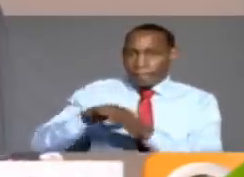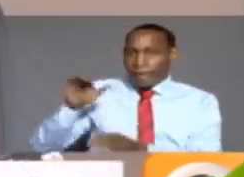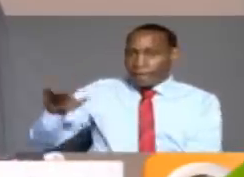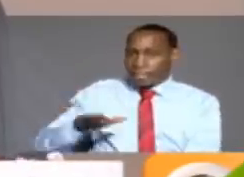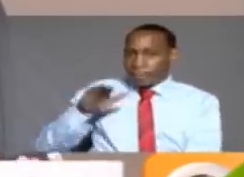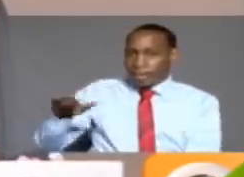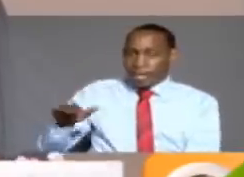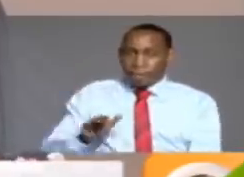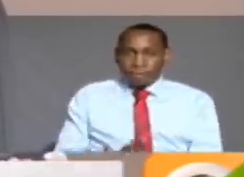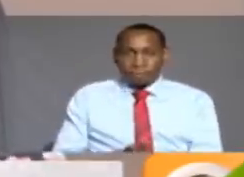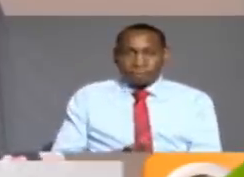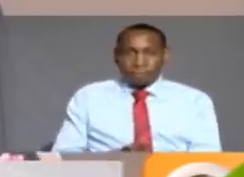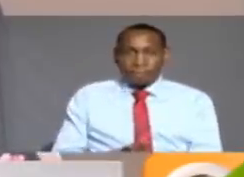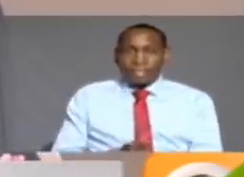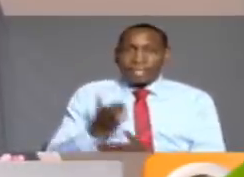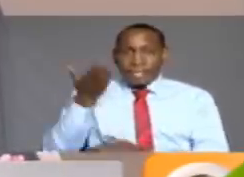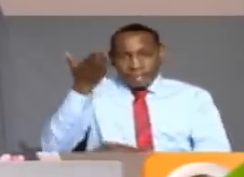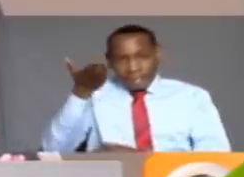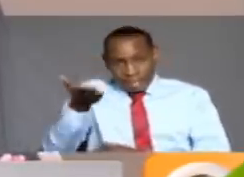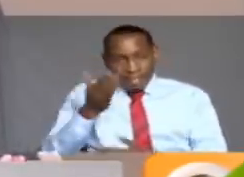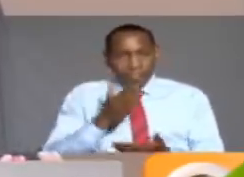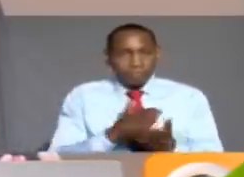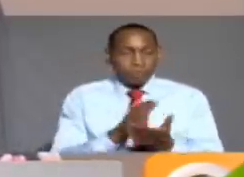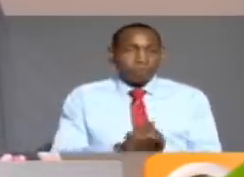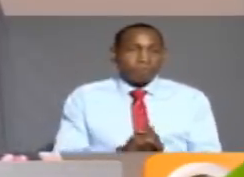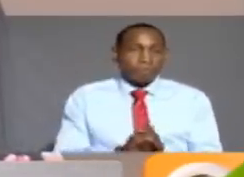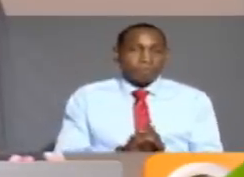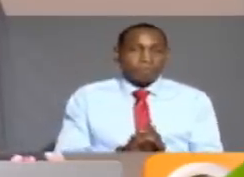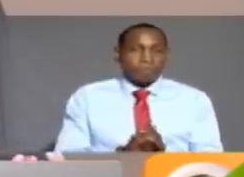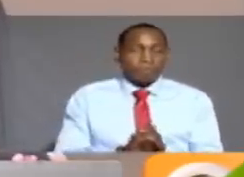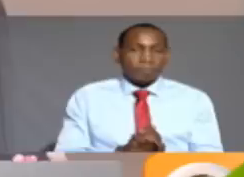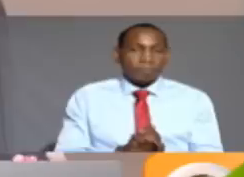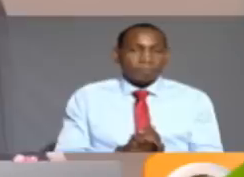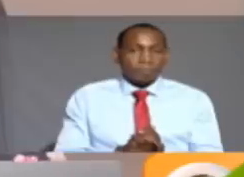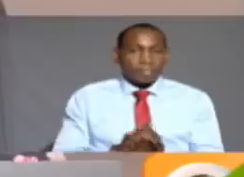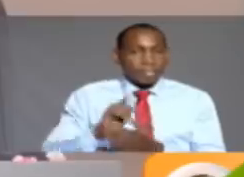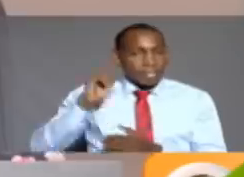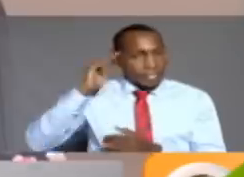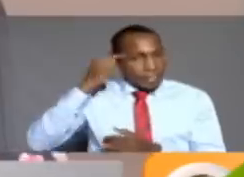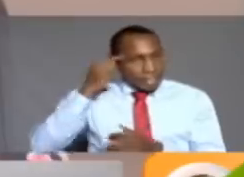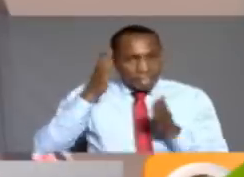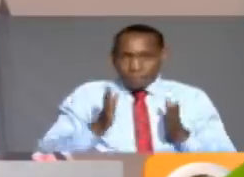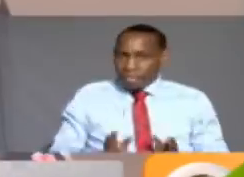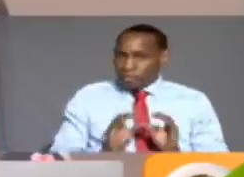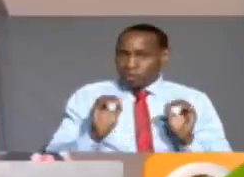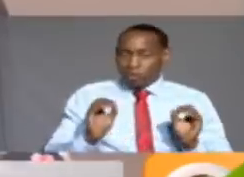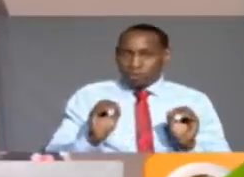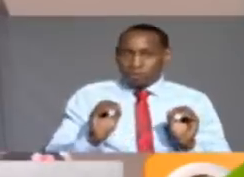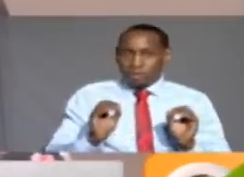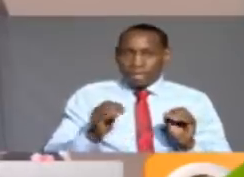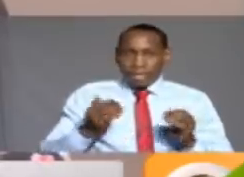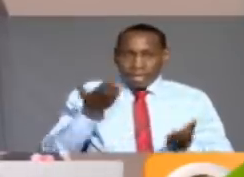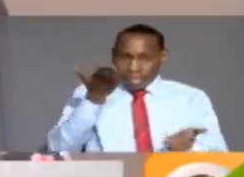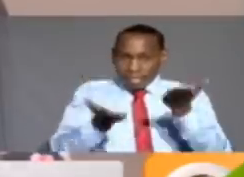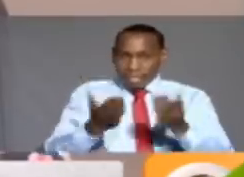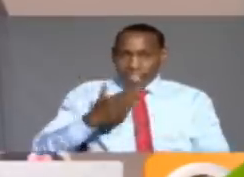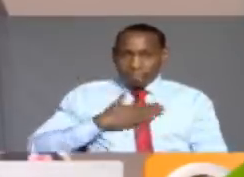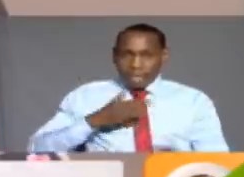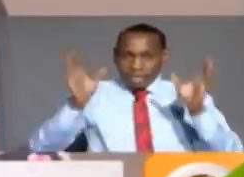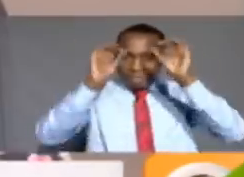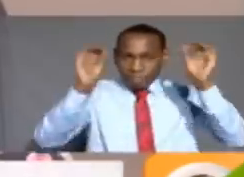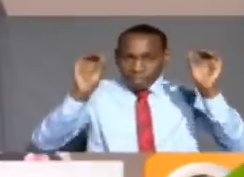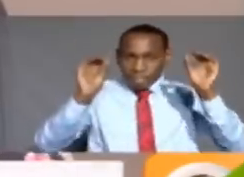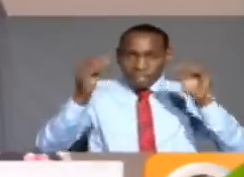parliament are present. I don't think it is personal. Possibly in my assessment of what the president